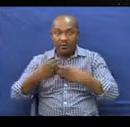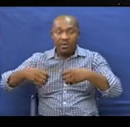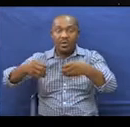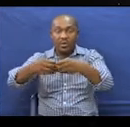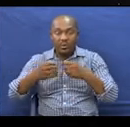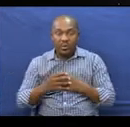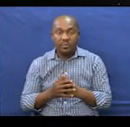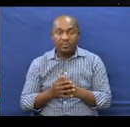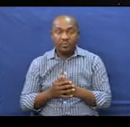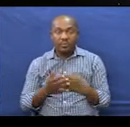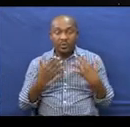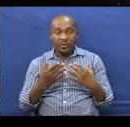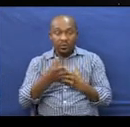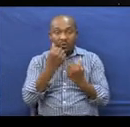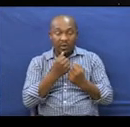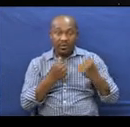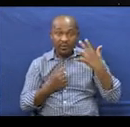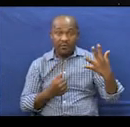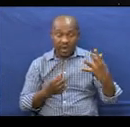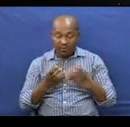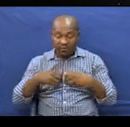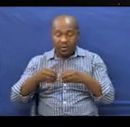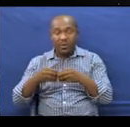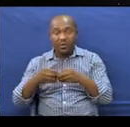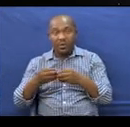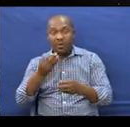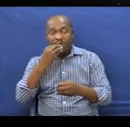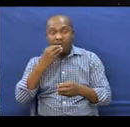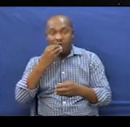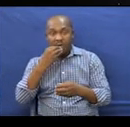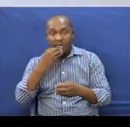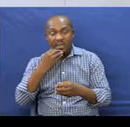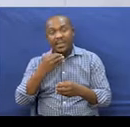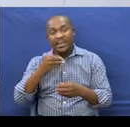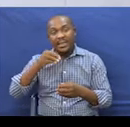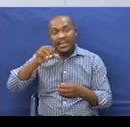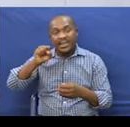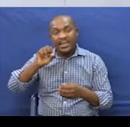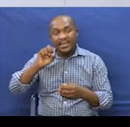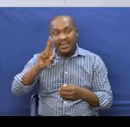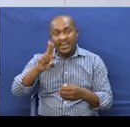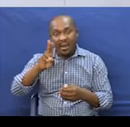groups. So we've got 5 groups of the food substances. So say